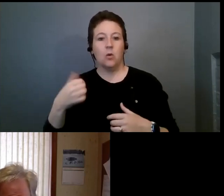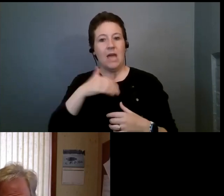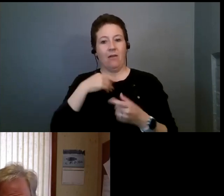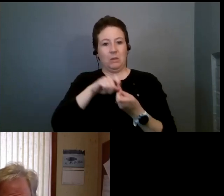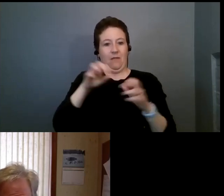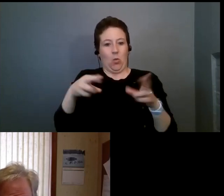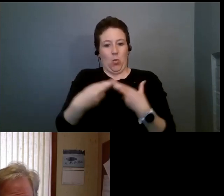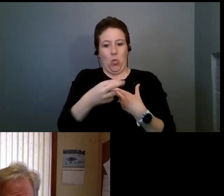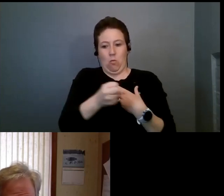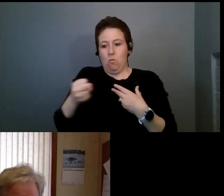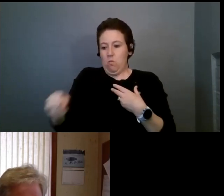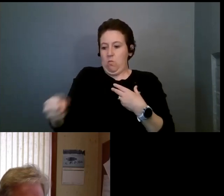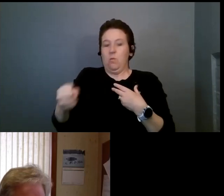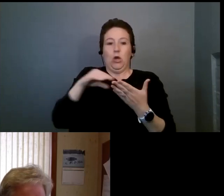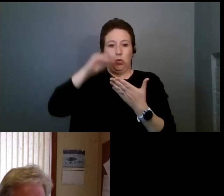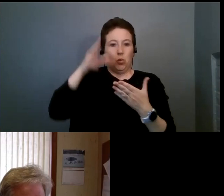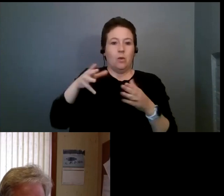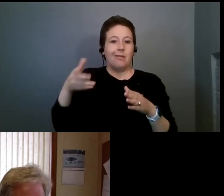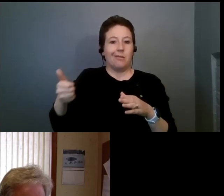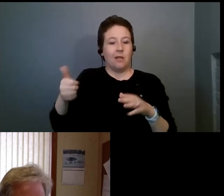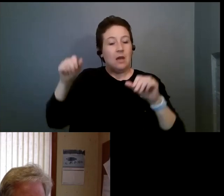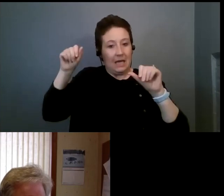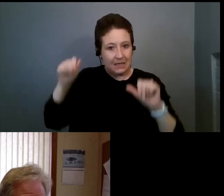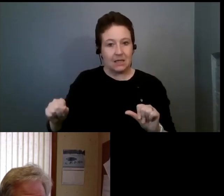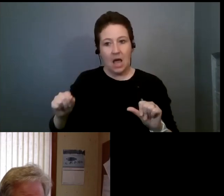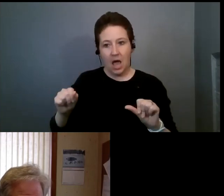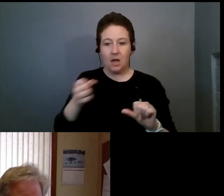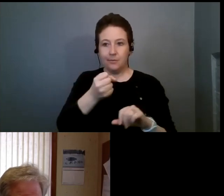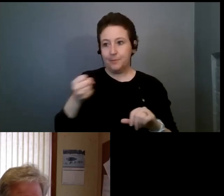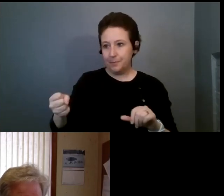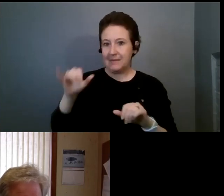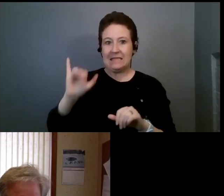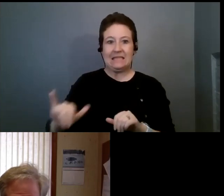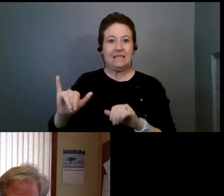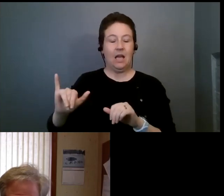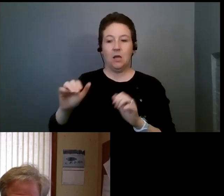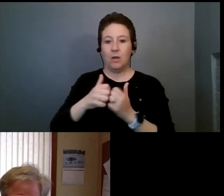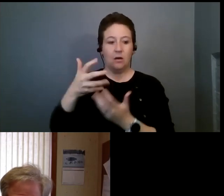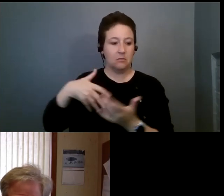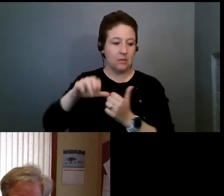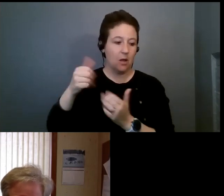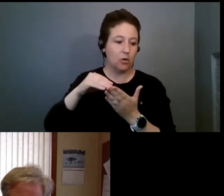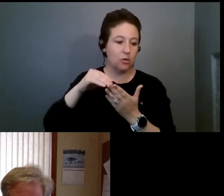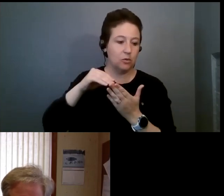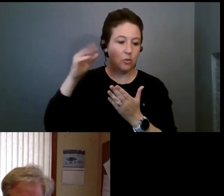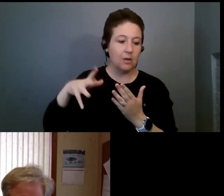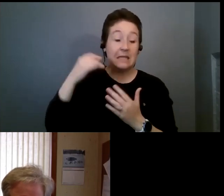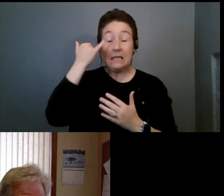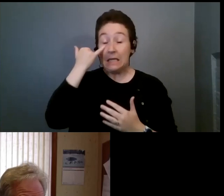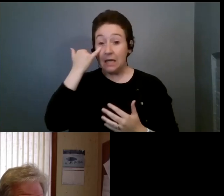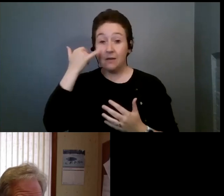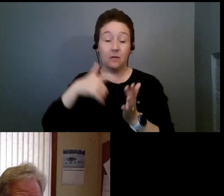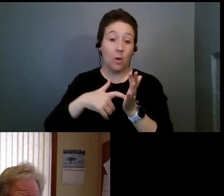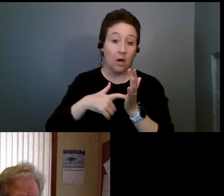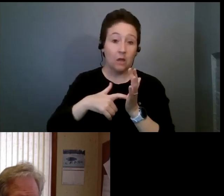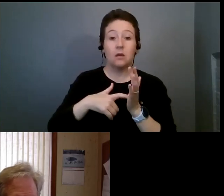where students will be able to self-quarantine should there be a need. and they